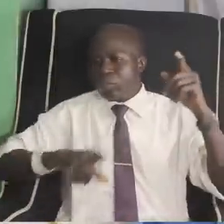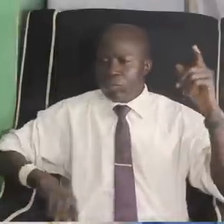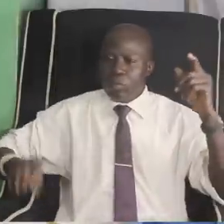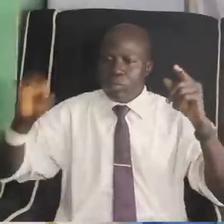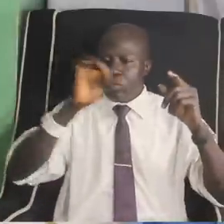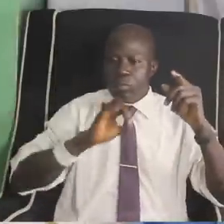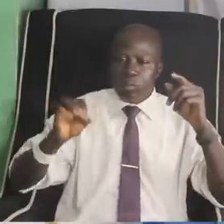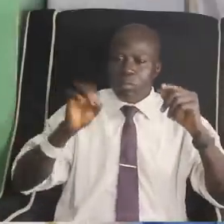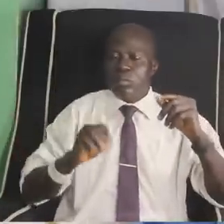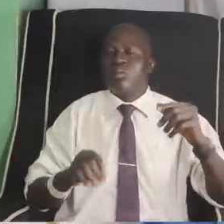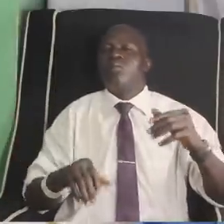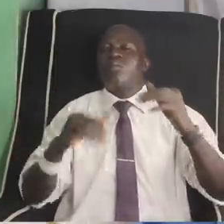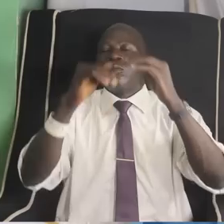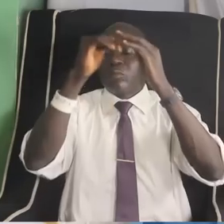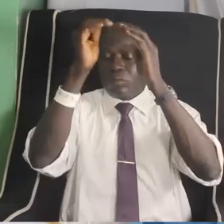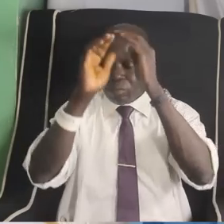o